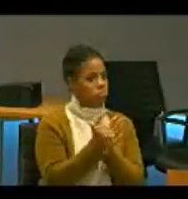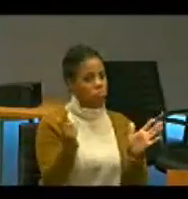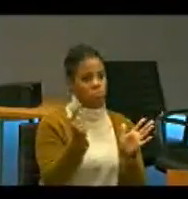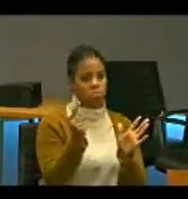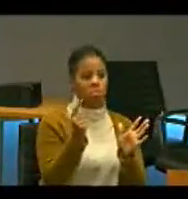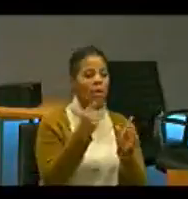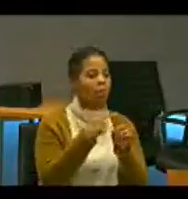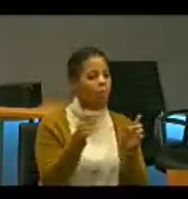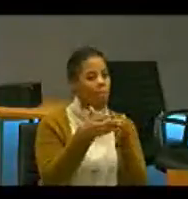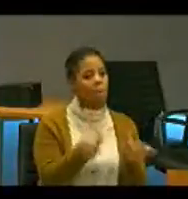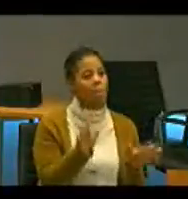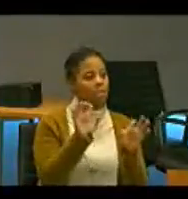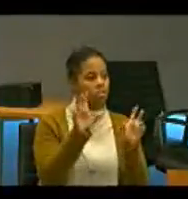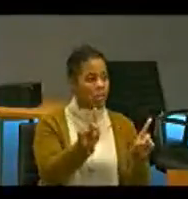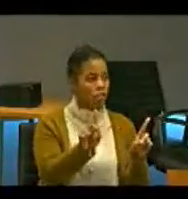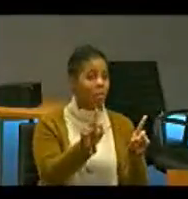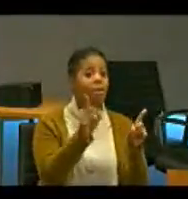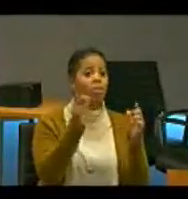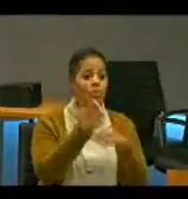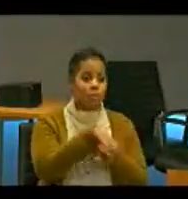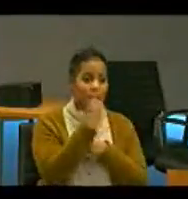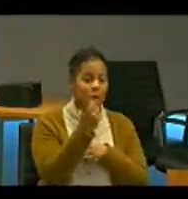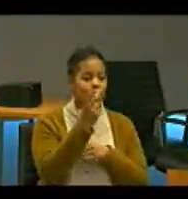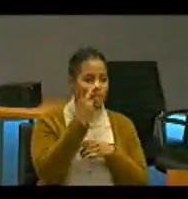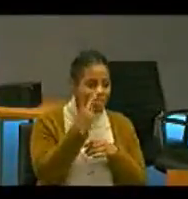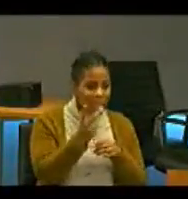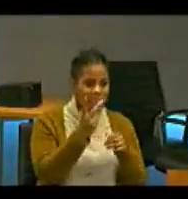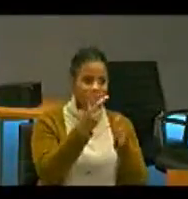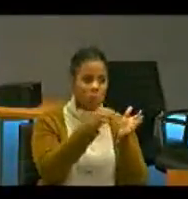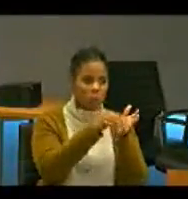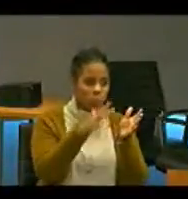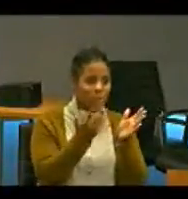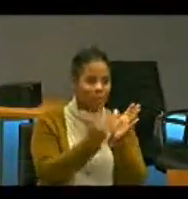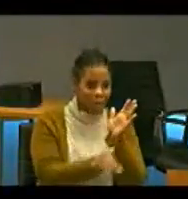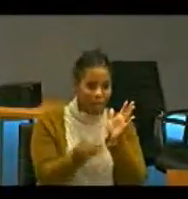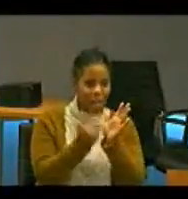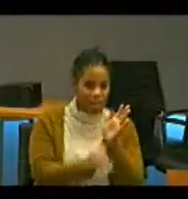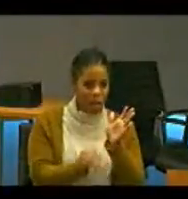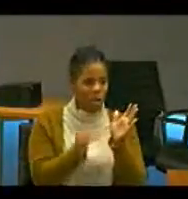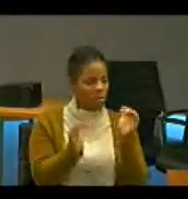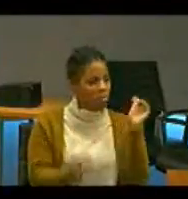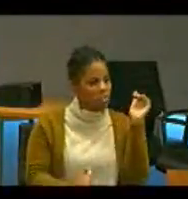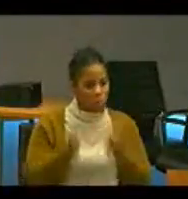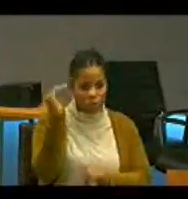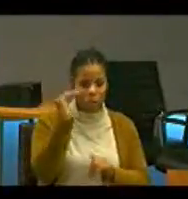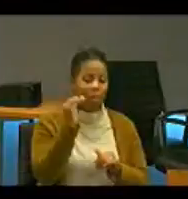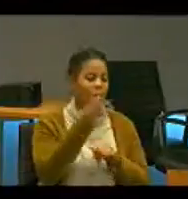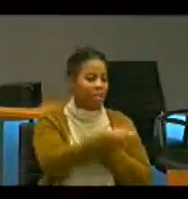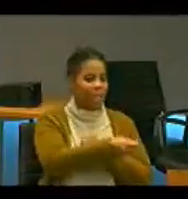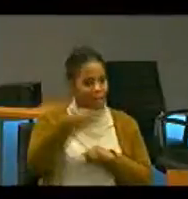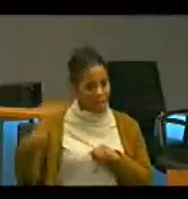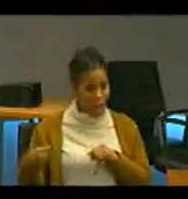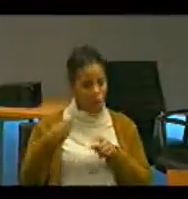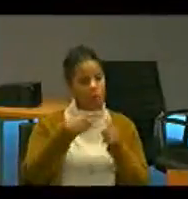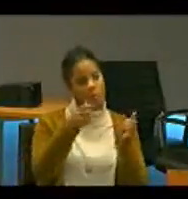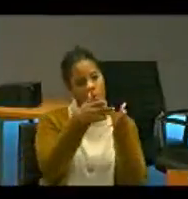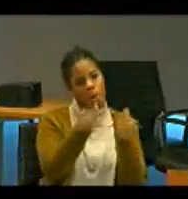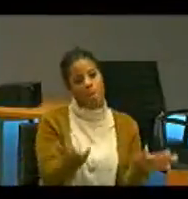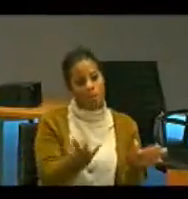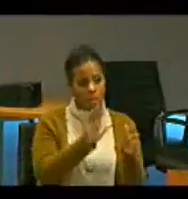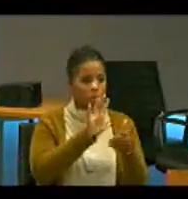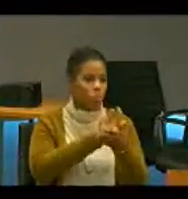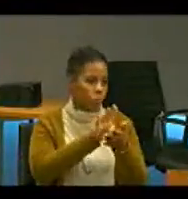now, we're seeing the students who are more disproportionately taken out of the public education system